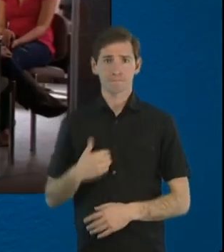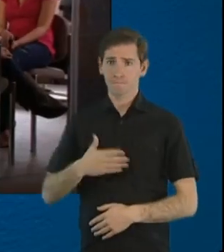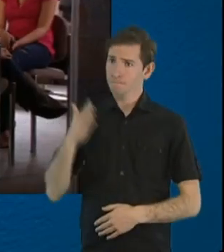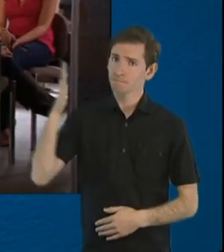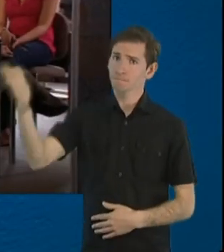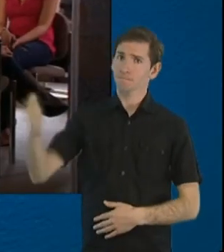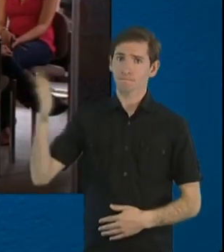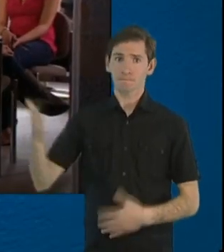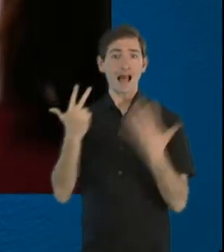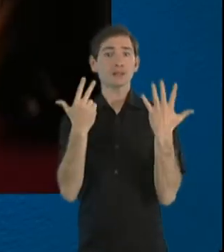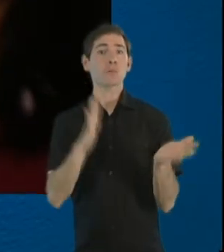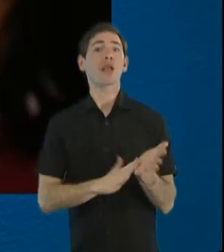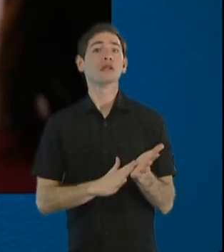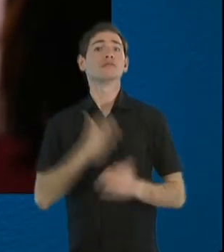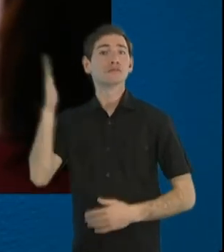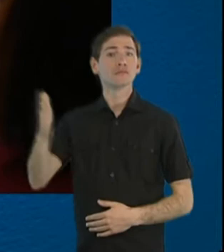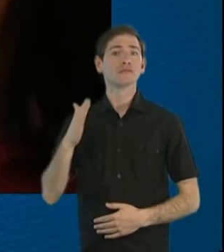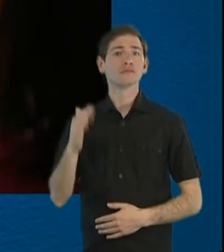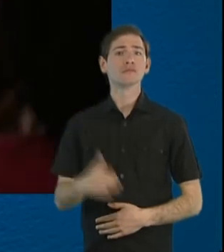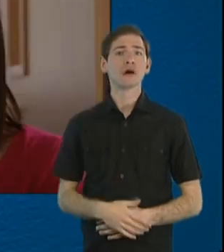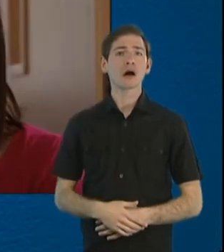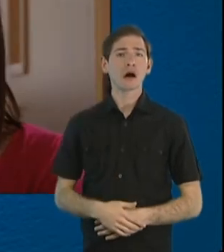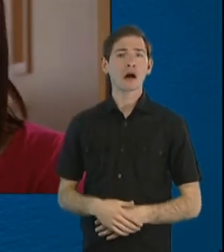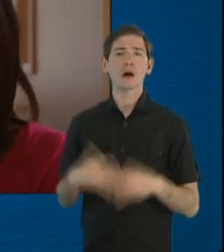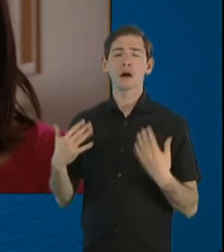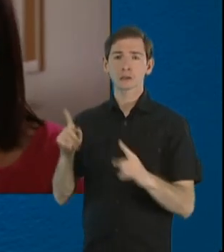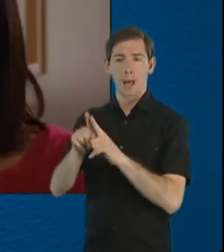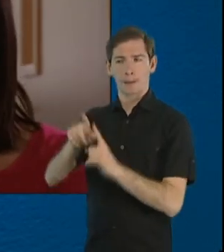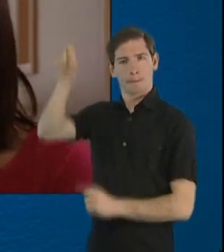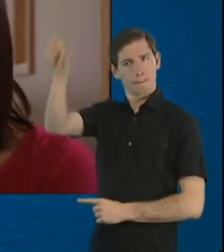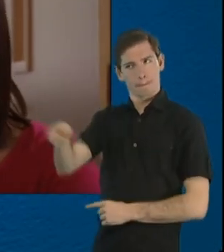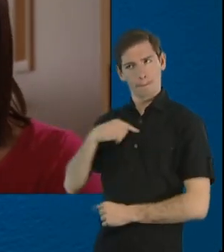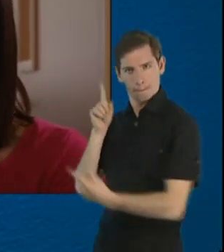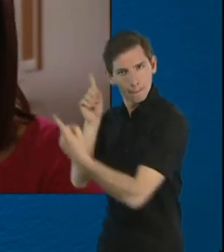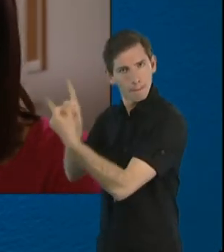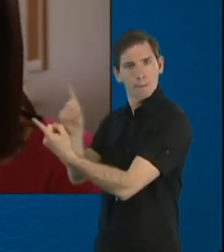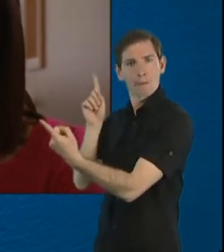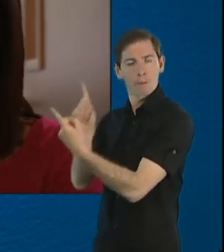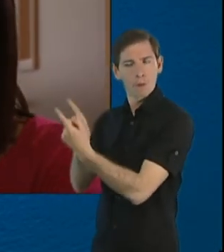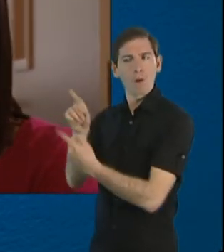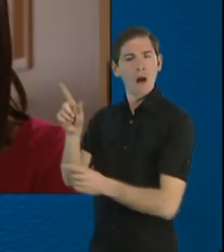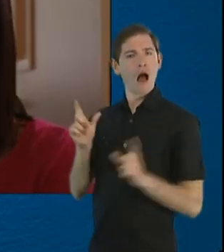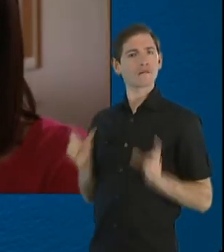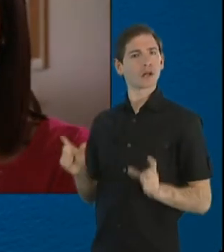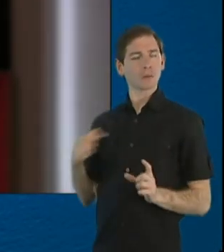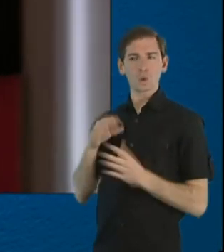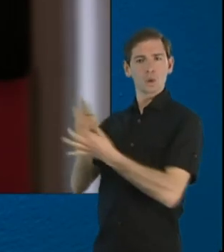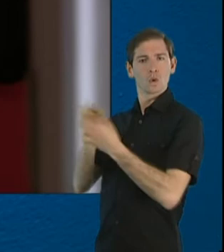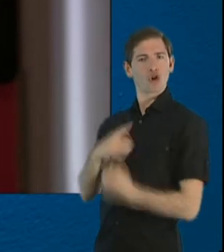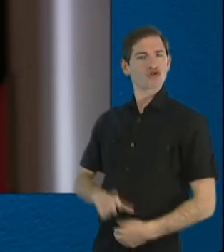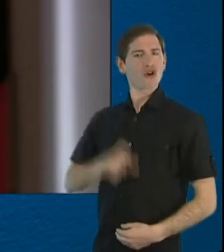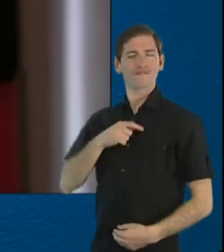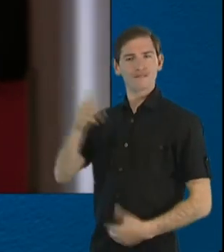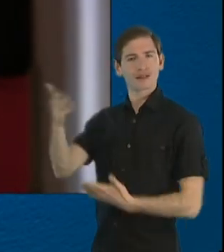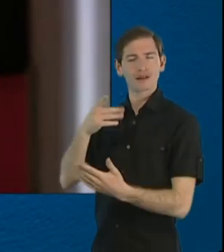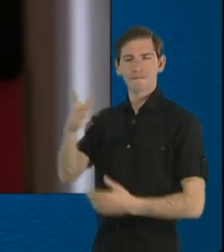I've been going for 8 months and I see the same person every week. I feel confident and comfortable talking to